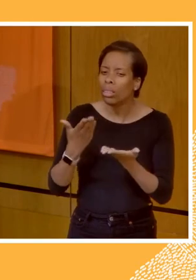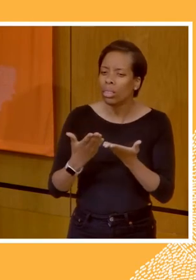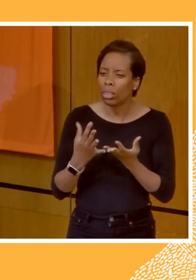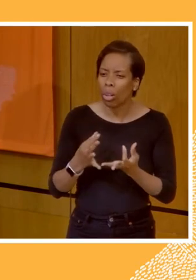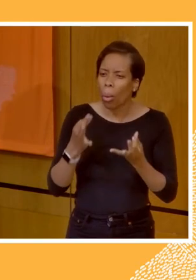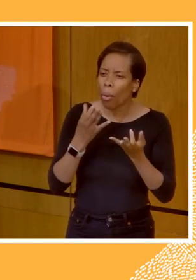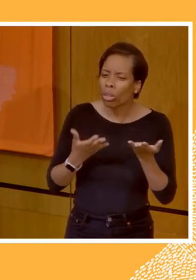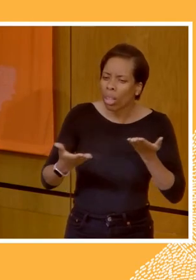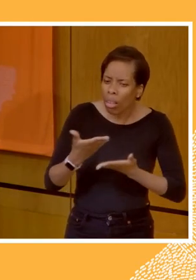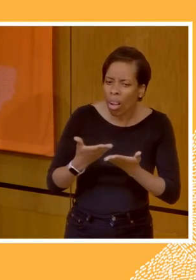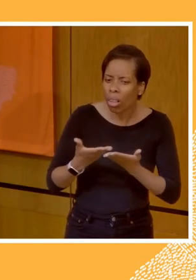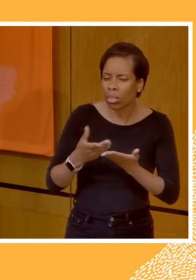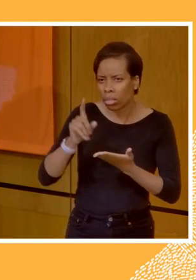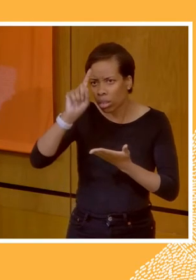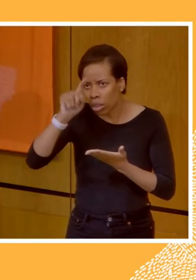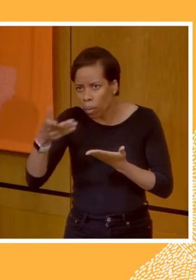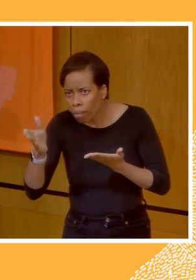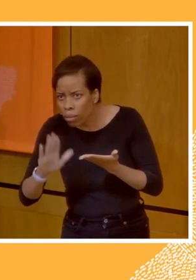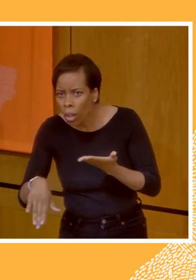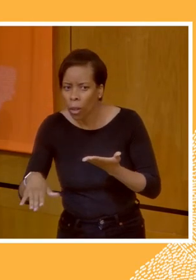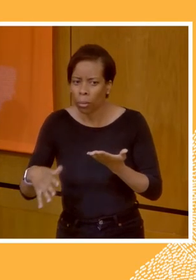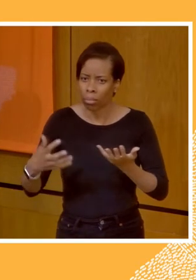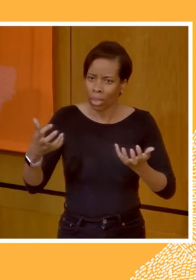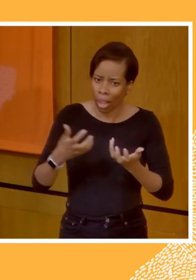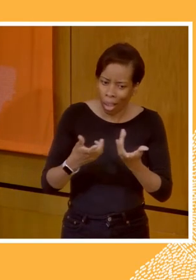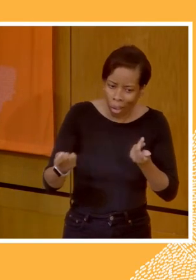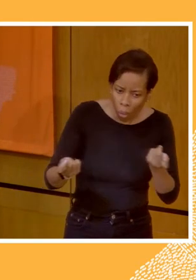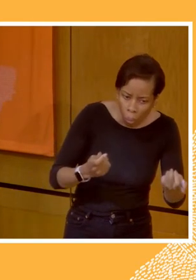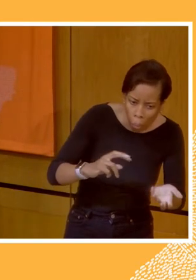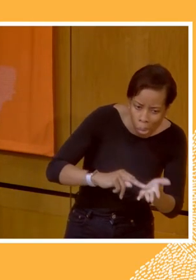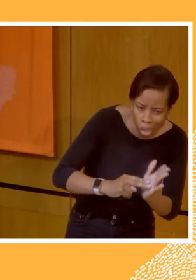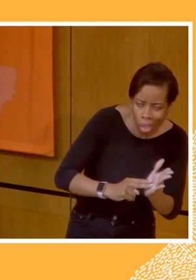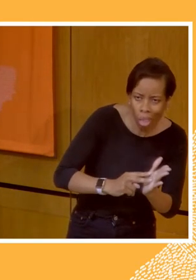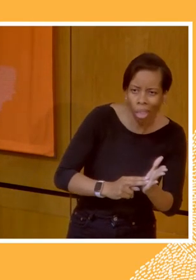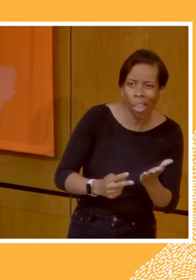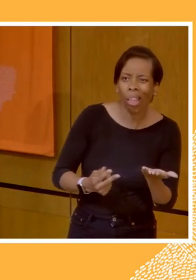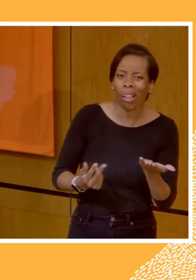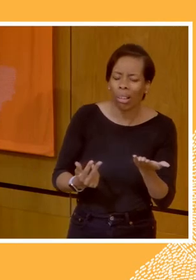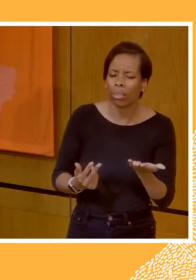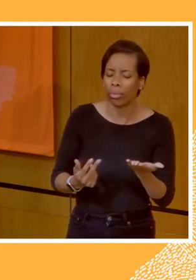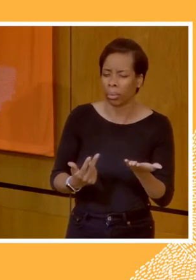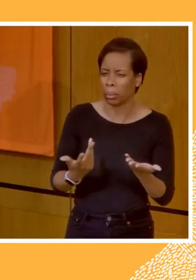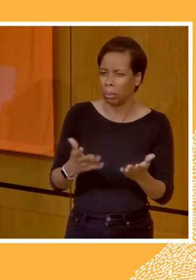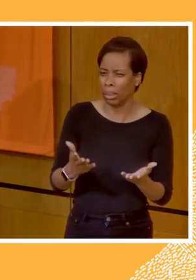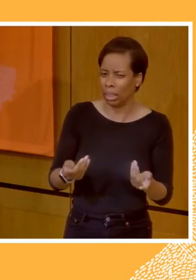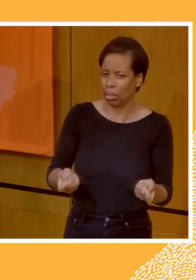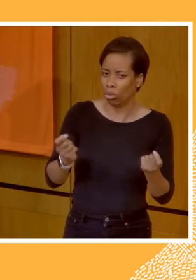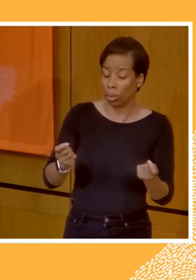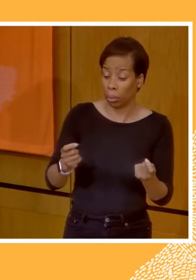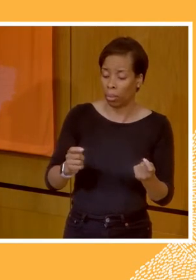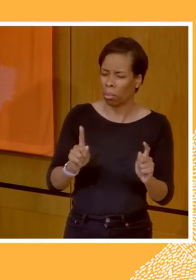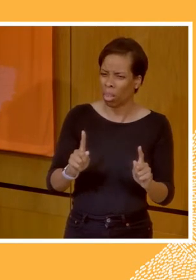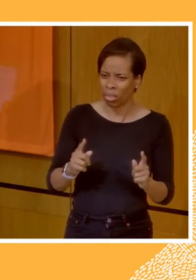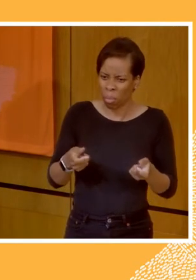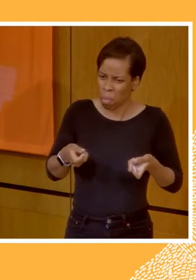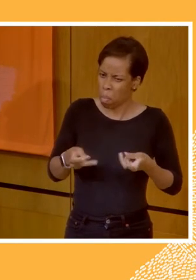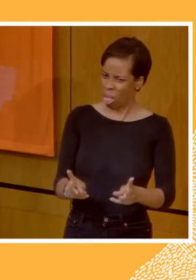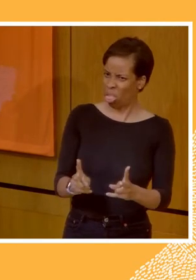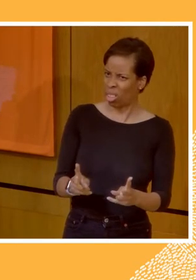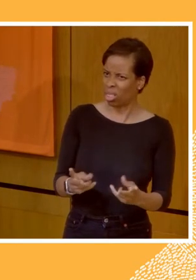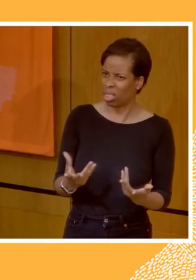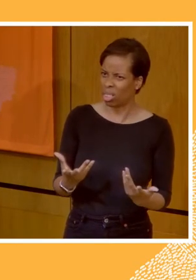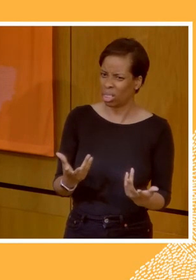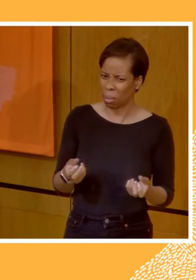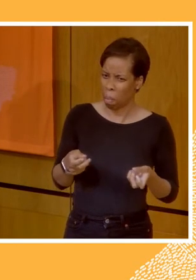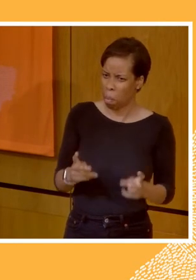why, but the title of this event is Podcast as Method for Climate and Health Research, and I just want to ask a few questions on the